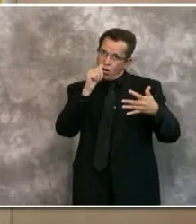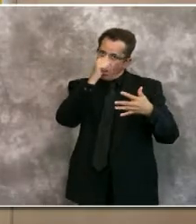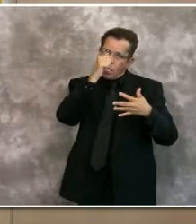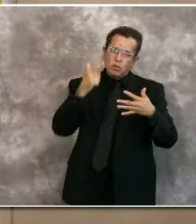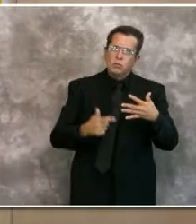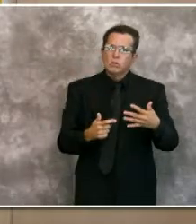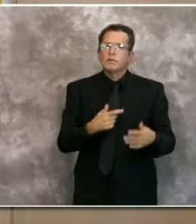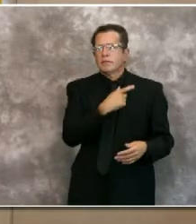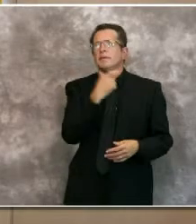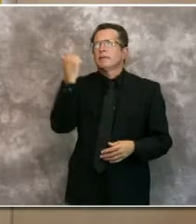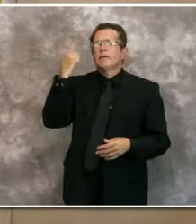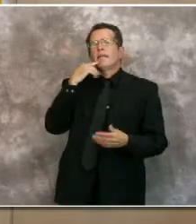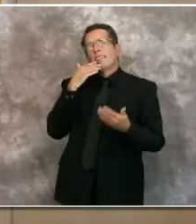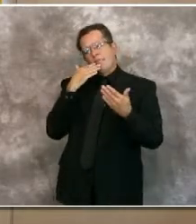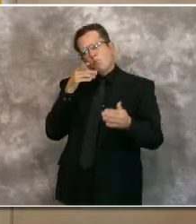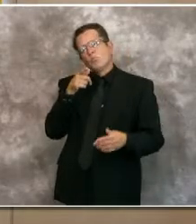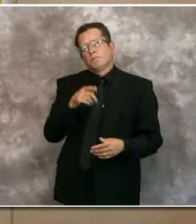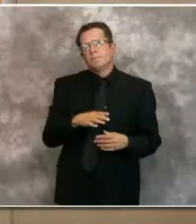Thank you. Thank you.